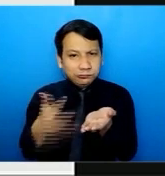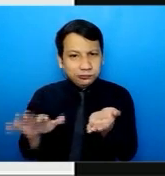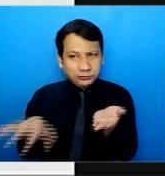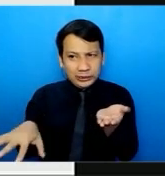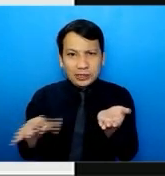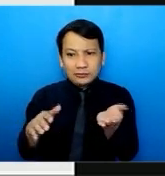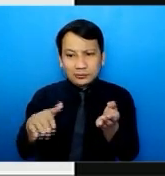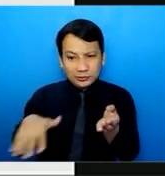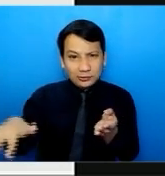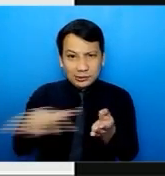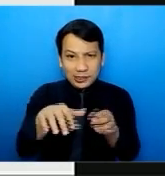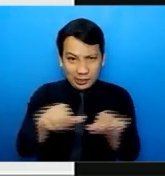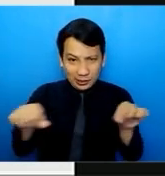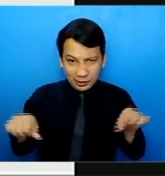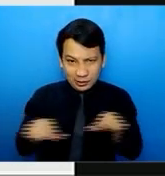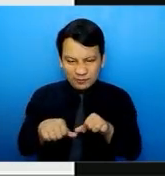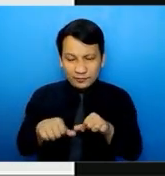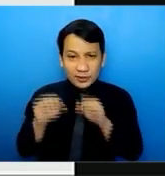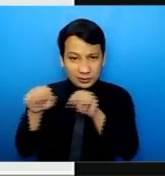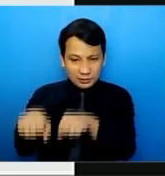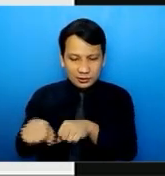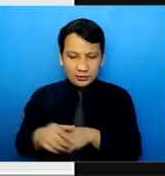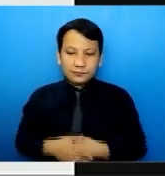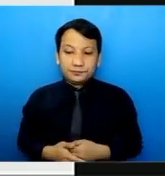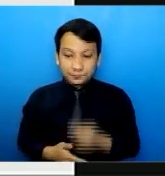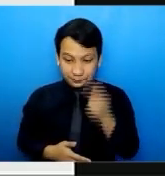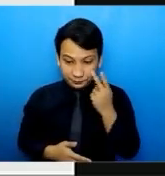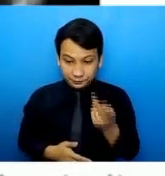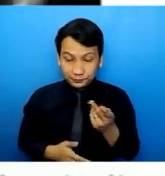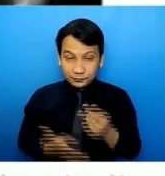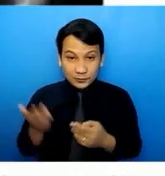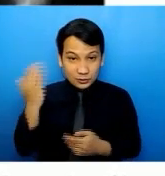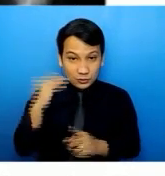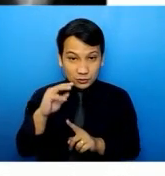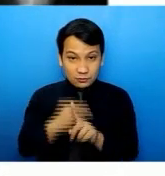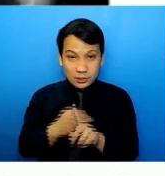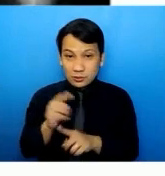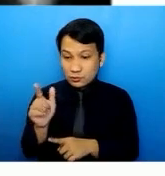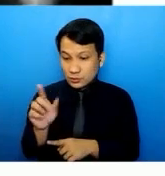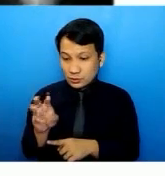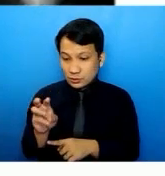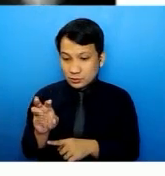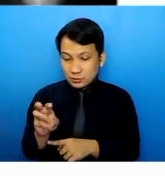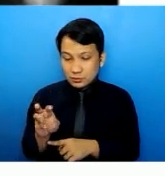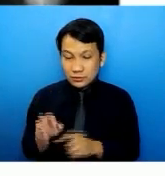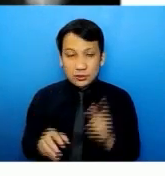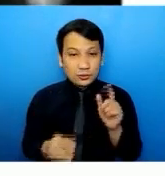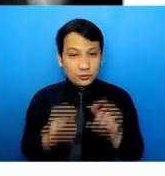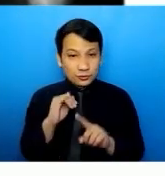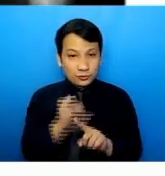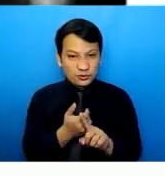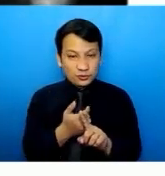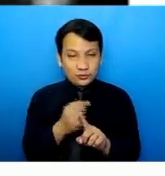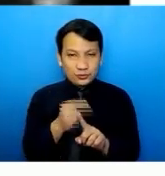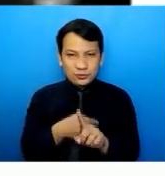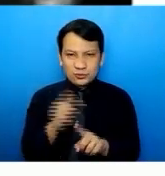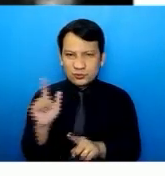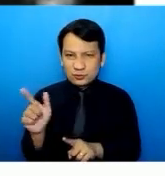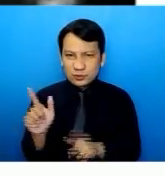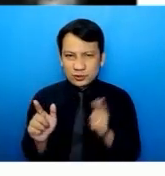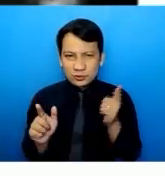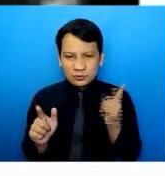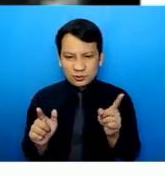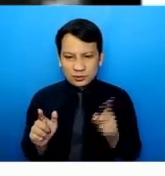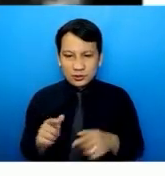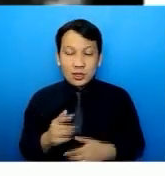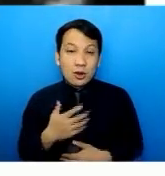water. Sa satellite images na kuha noong May 2016 na June 2021, makikita na namuti na